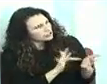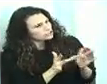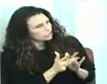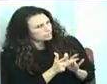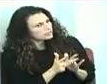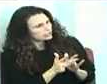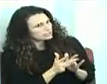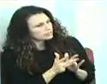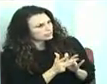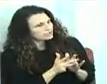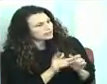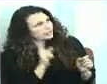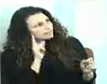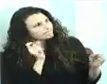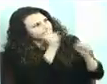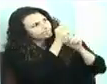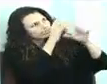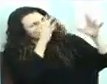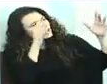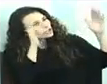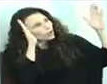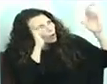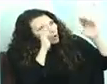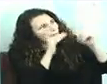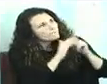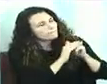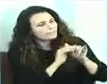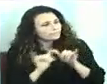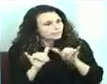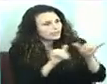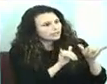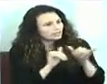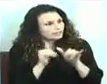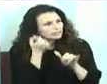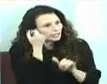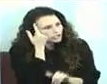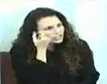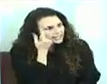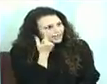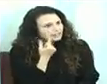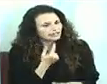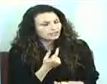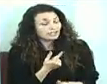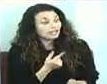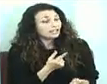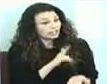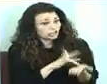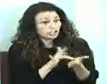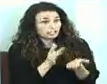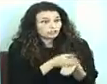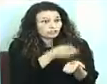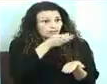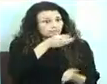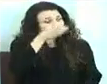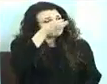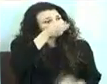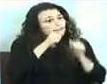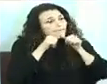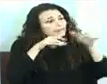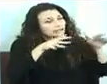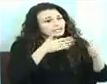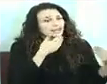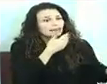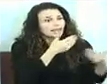him. They imagined hope and understanding. And he took the cup and he lifted it up and he blessed it and